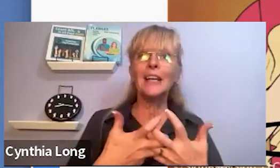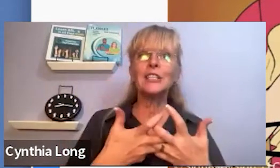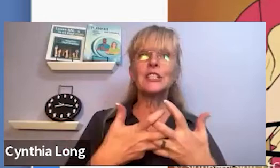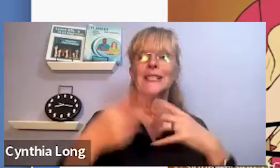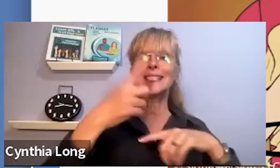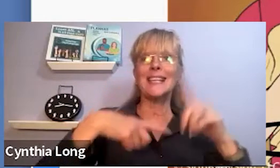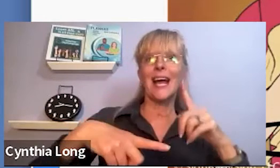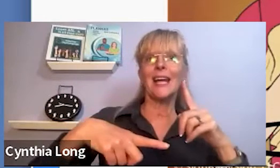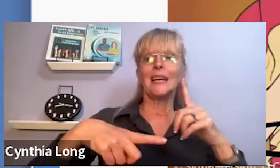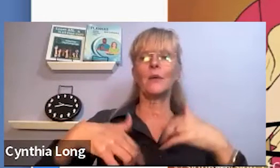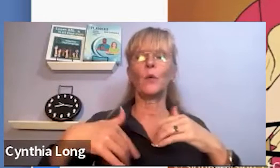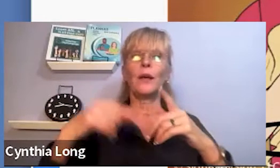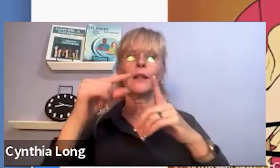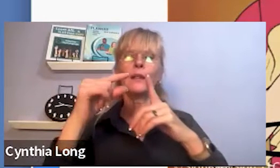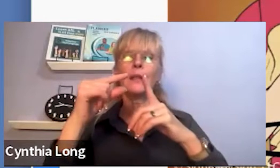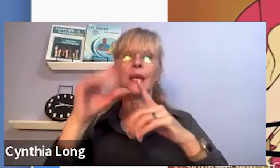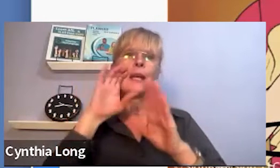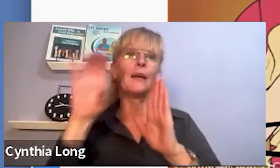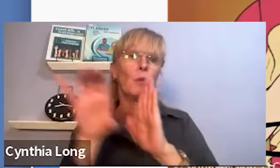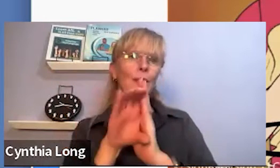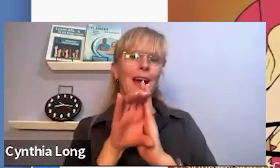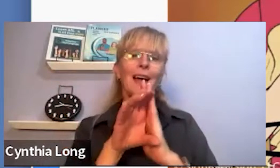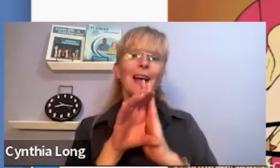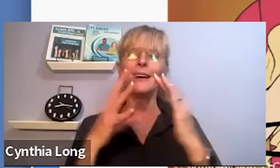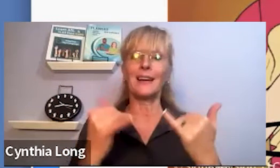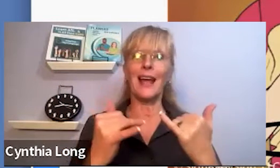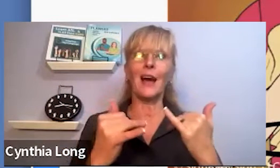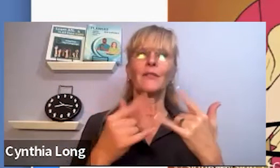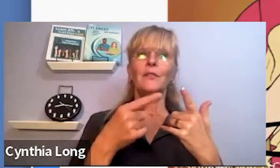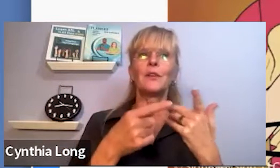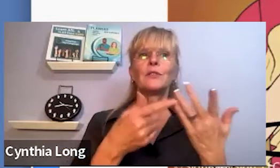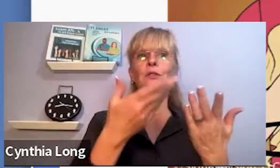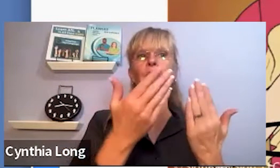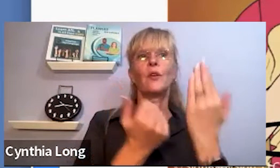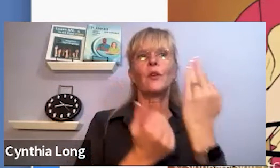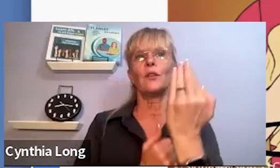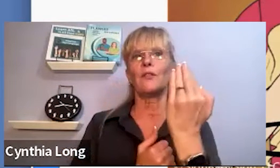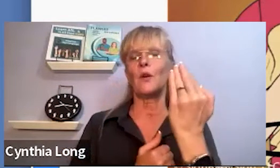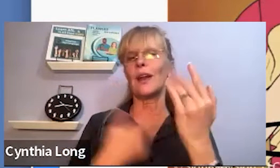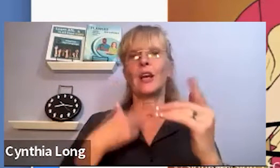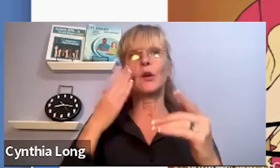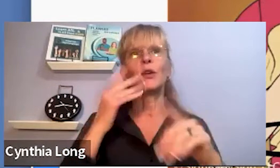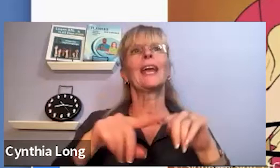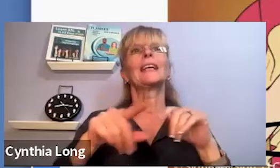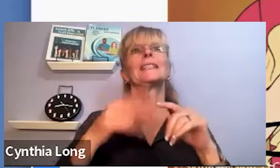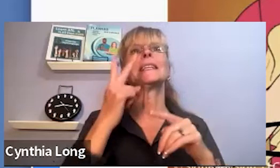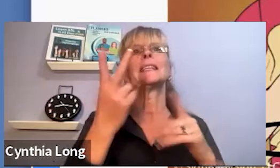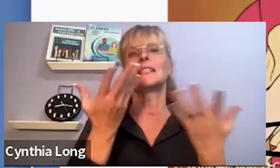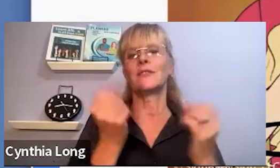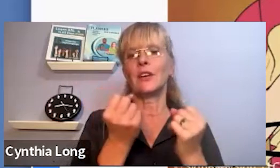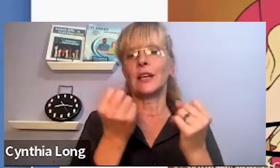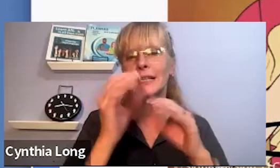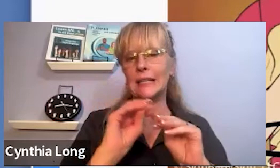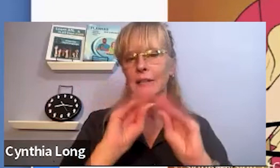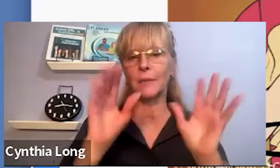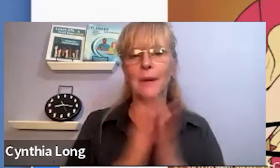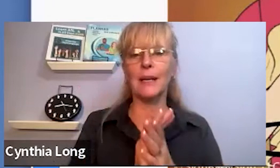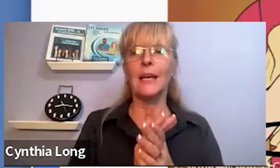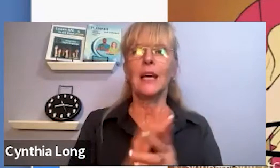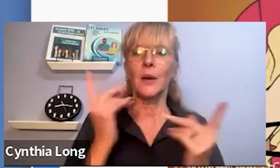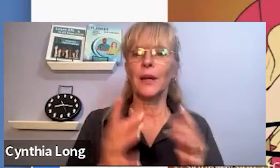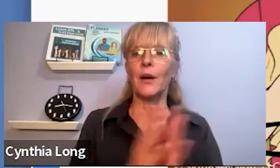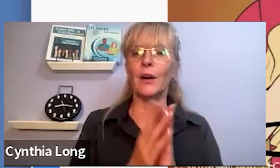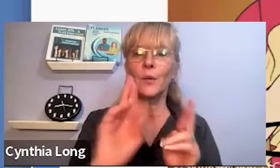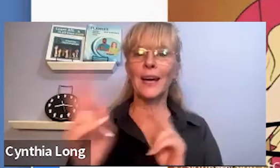going to match the sign with the icon now. And for those of you who are on the phone, I know you can't see this very clearly,